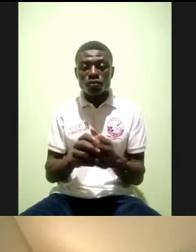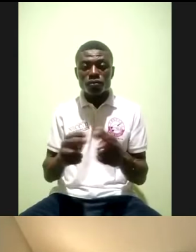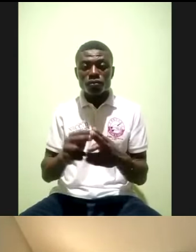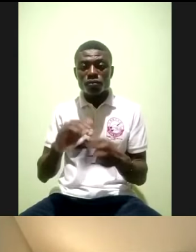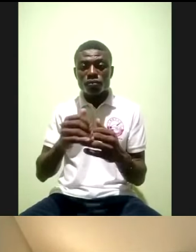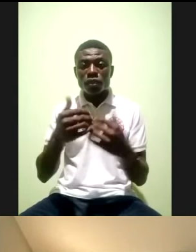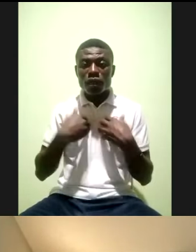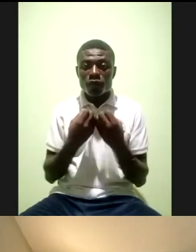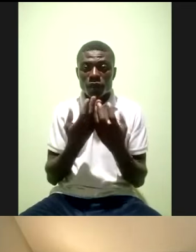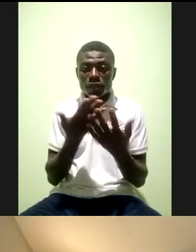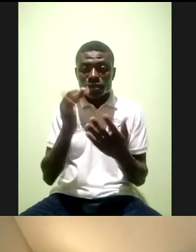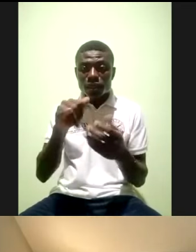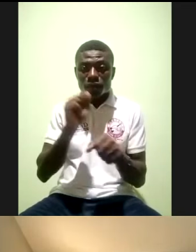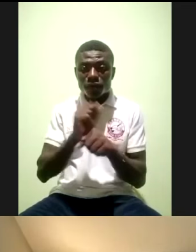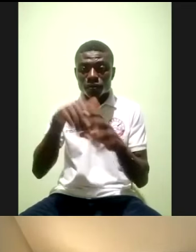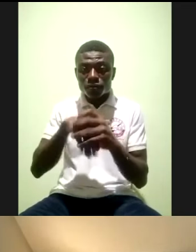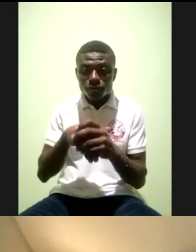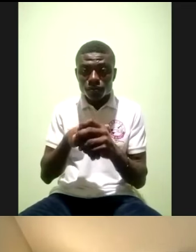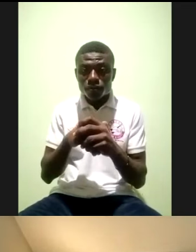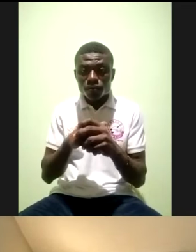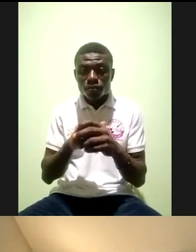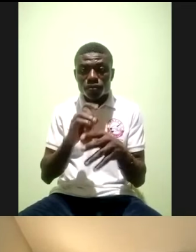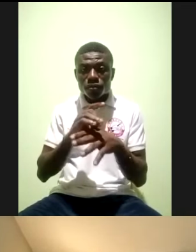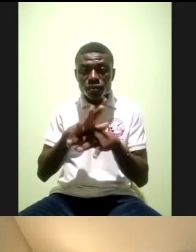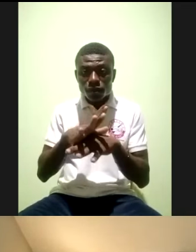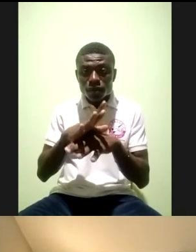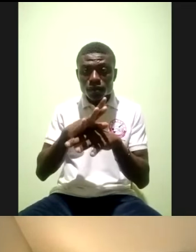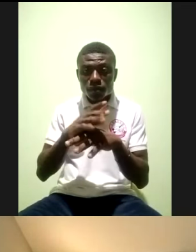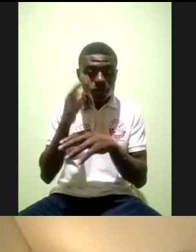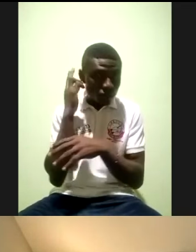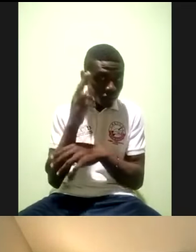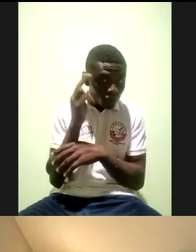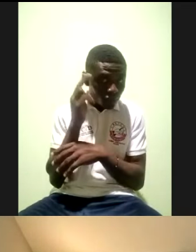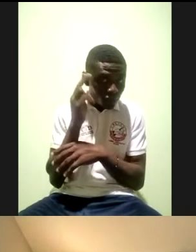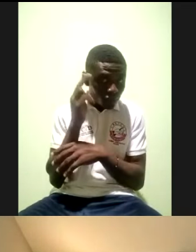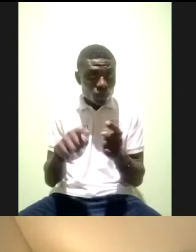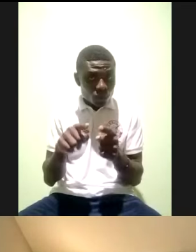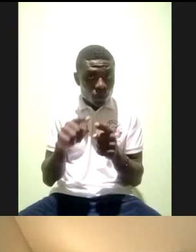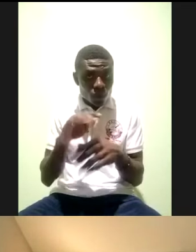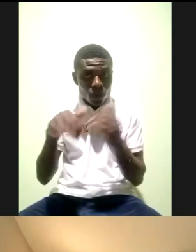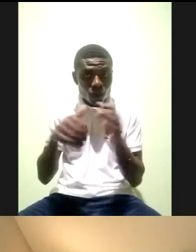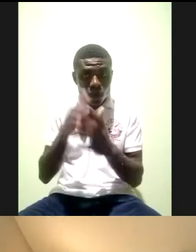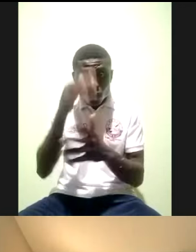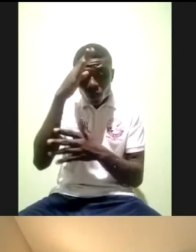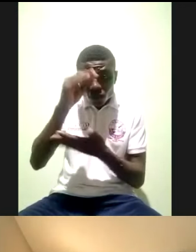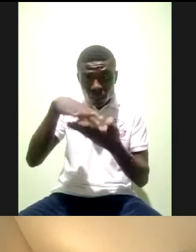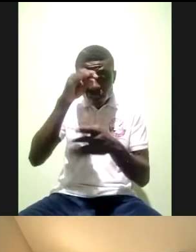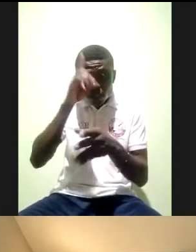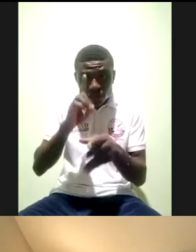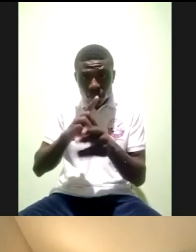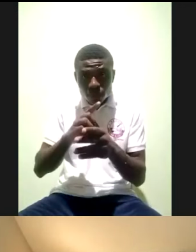minimal, in the earlier times of the history when the concept of learning disabilities was